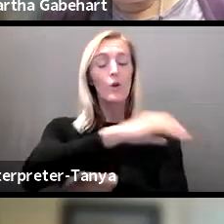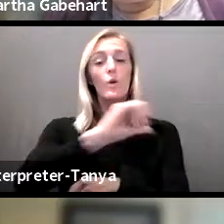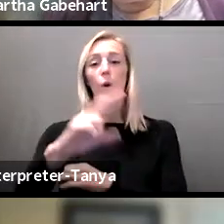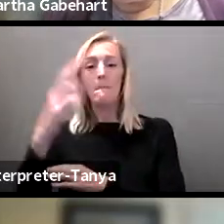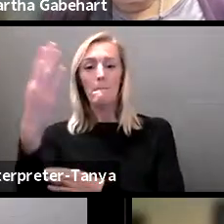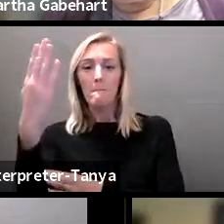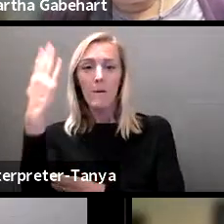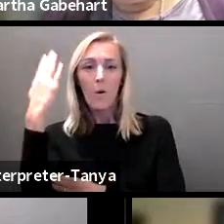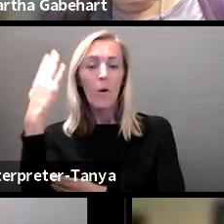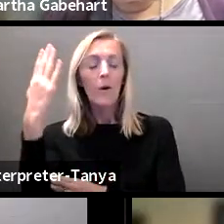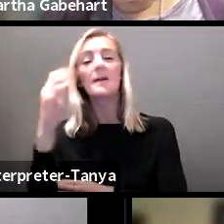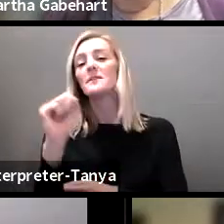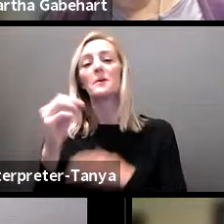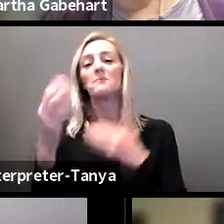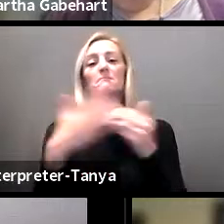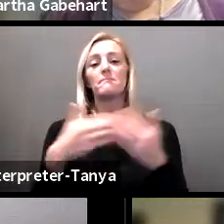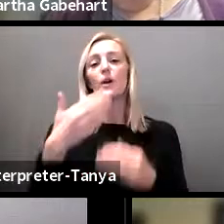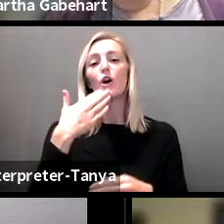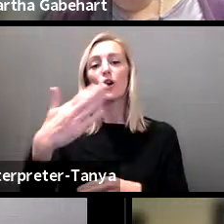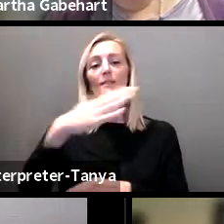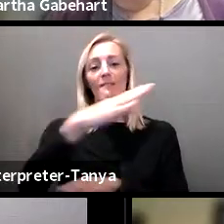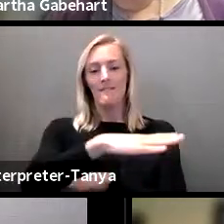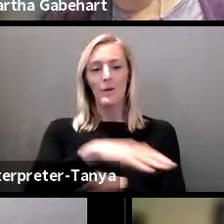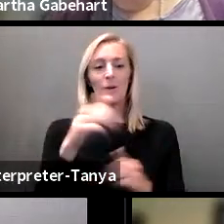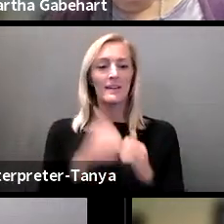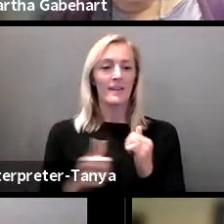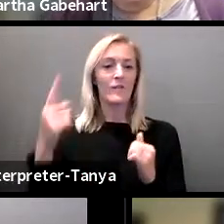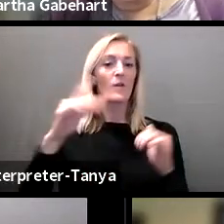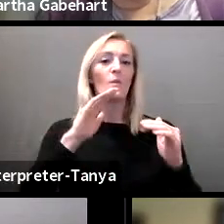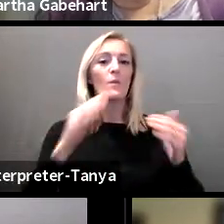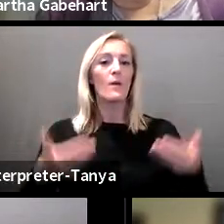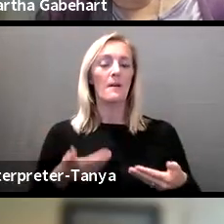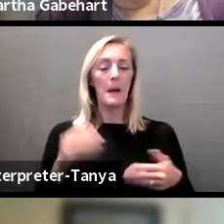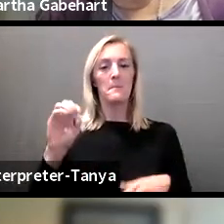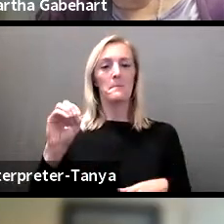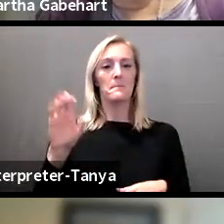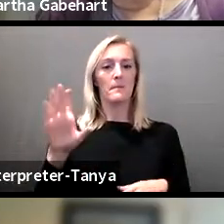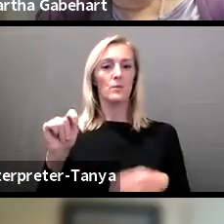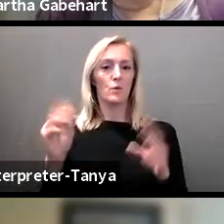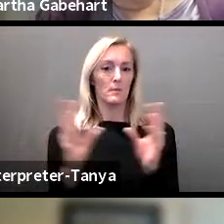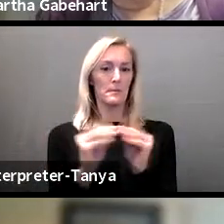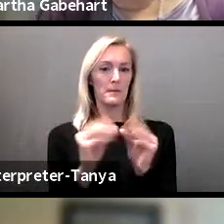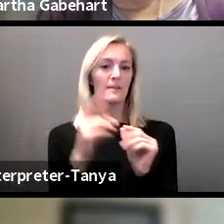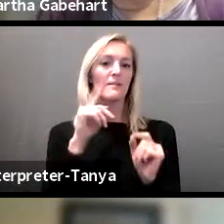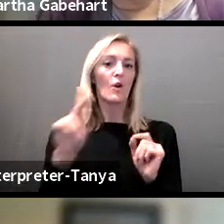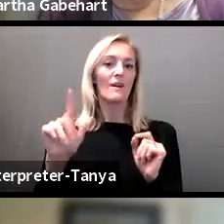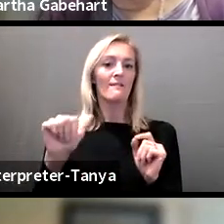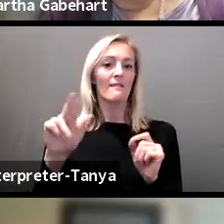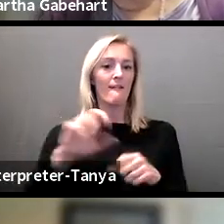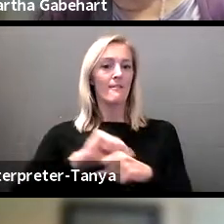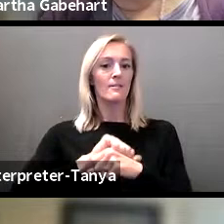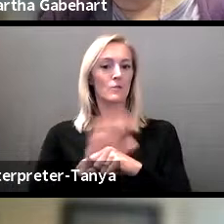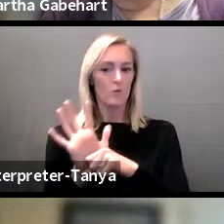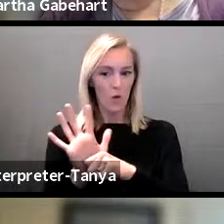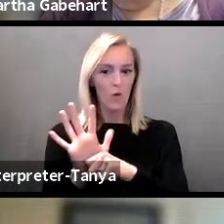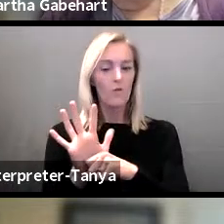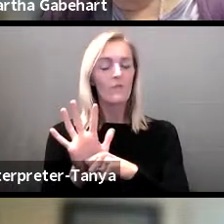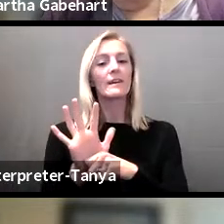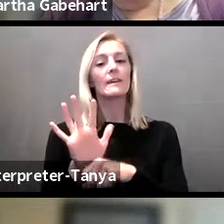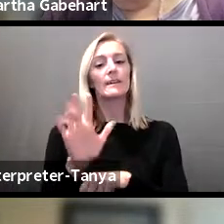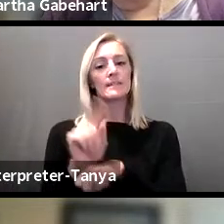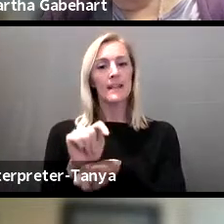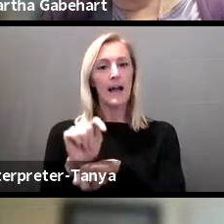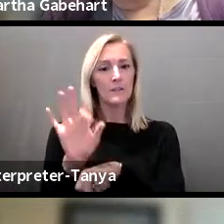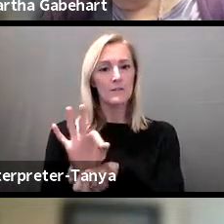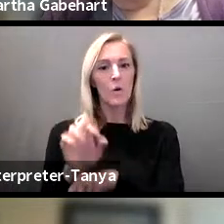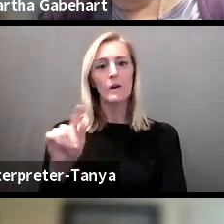I say? But I'll just say good afternoon, everybody, and welcome to the October meeting of the Kansas COVID Vaccine Equity Task Force.